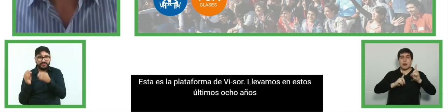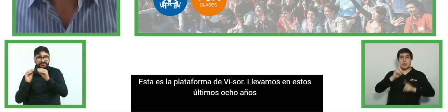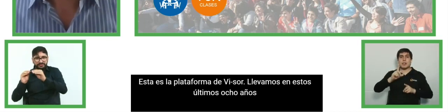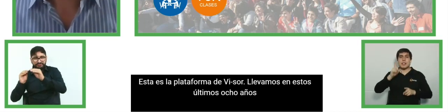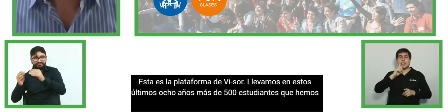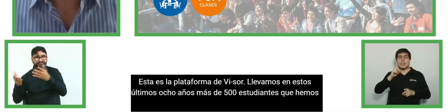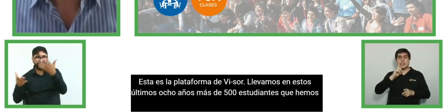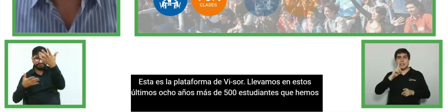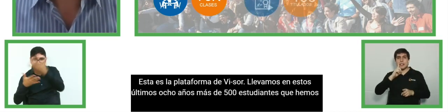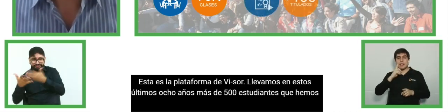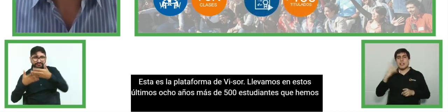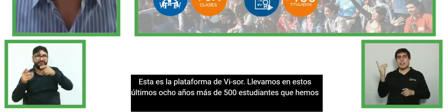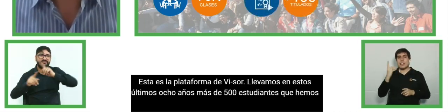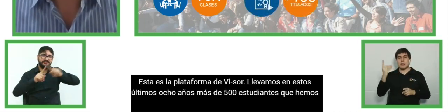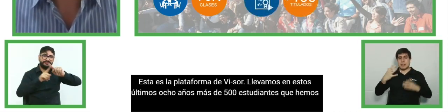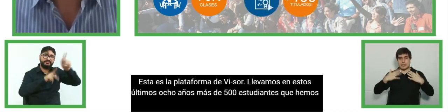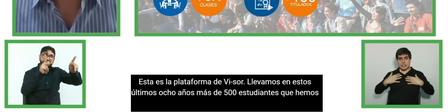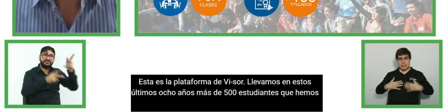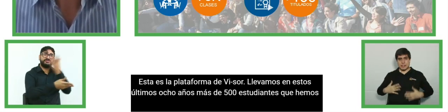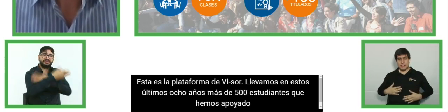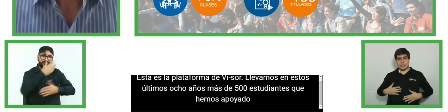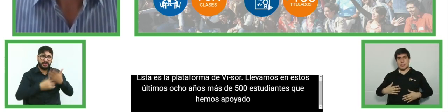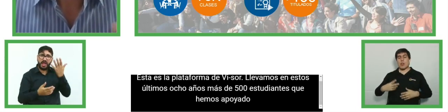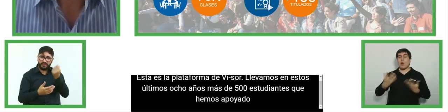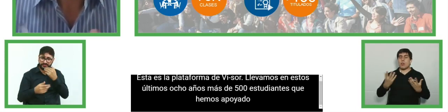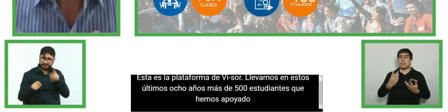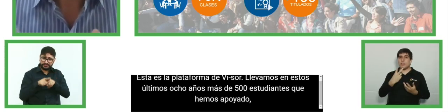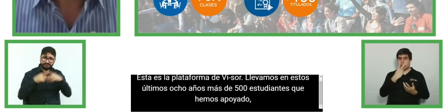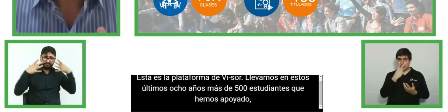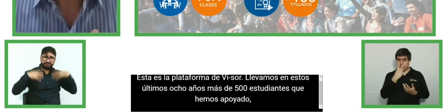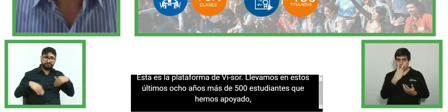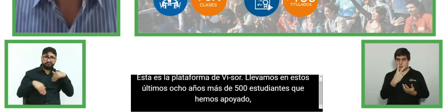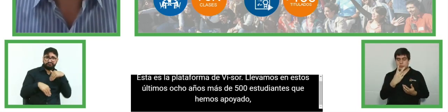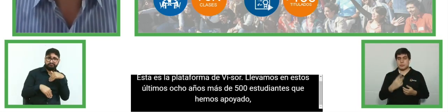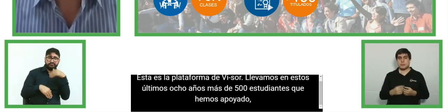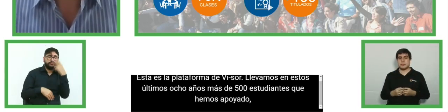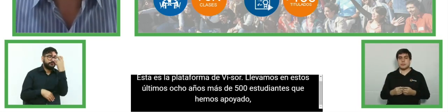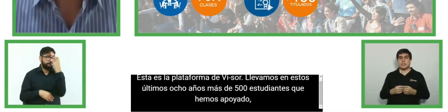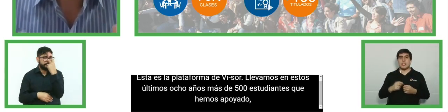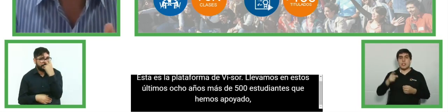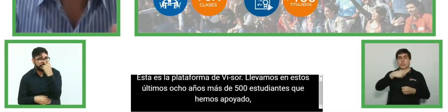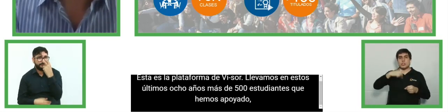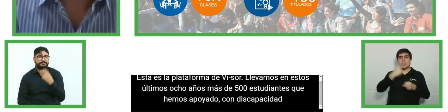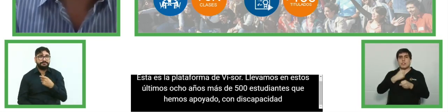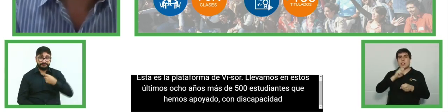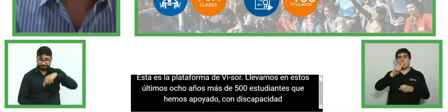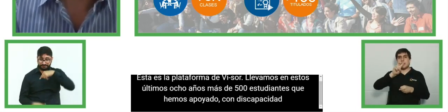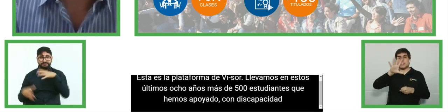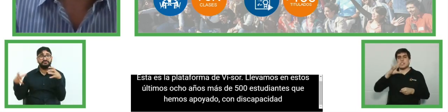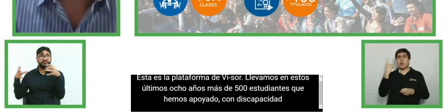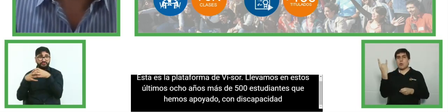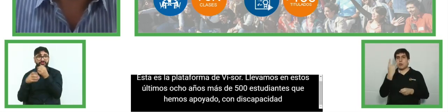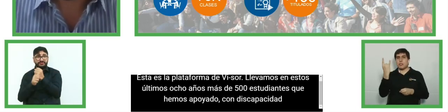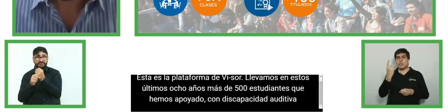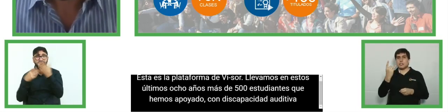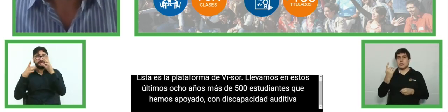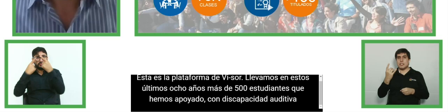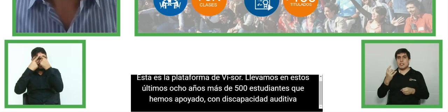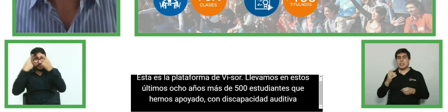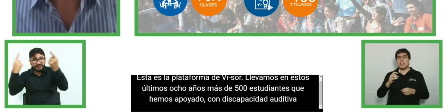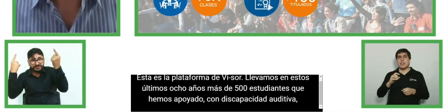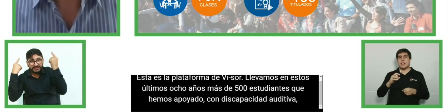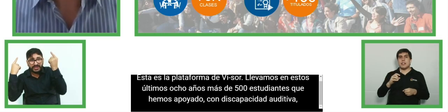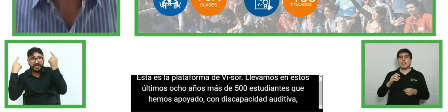we are working now in 25 universities, but we have supported over 50 so far. We have